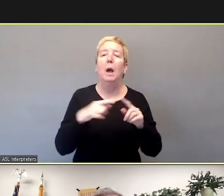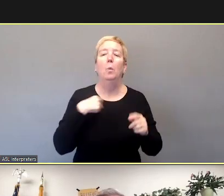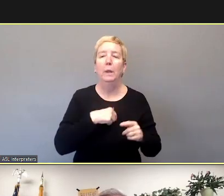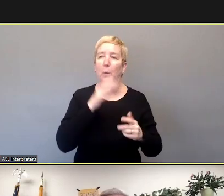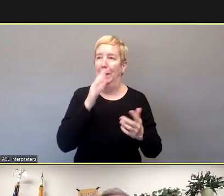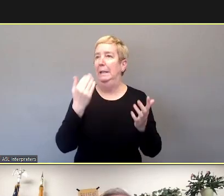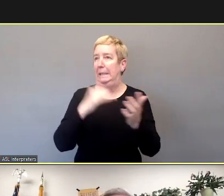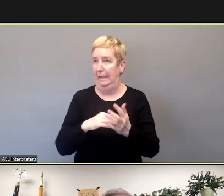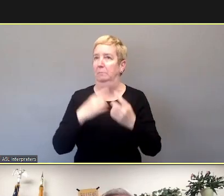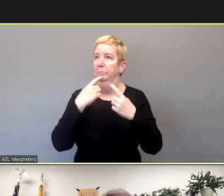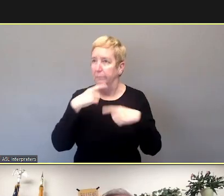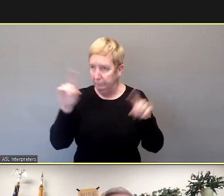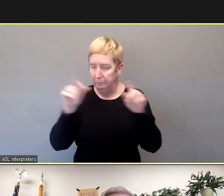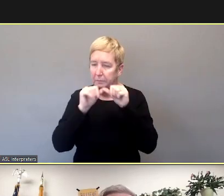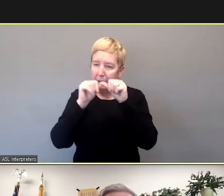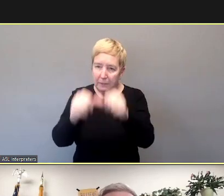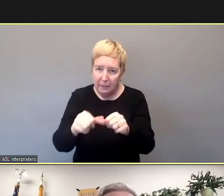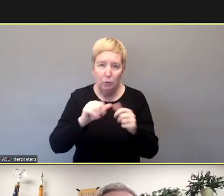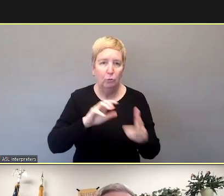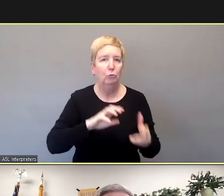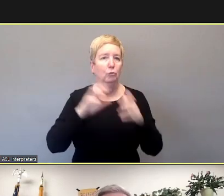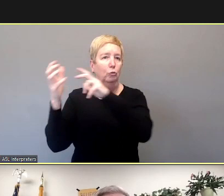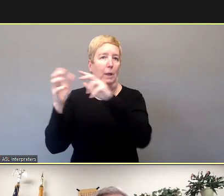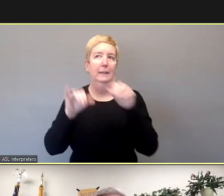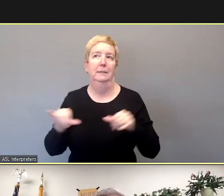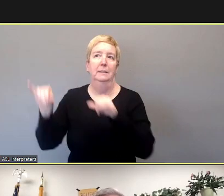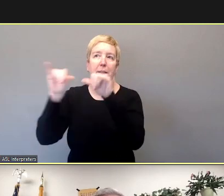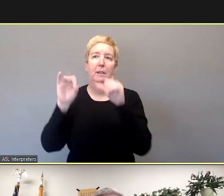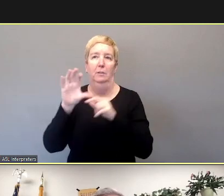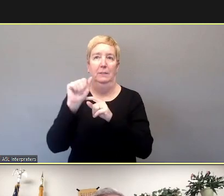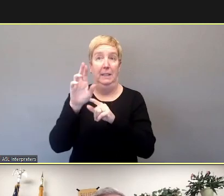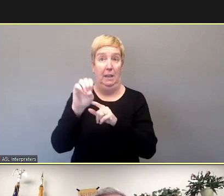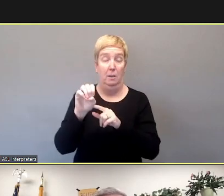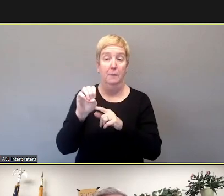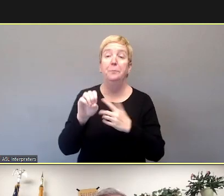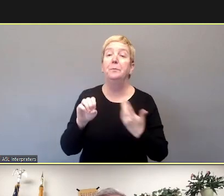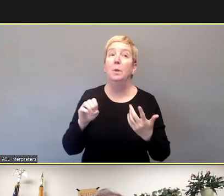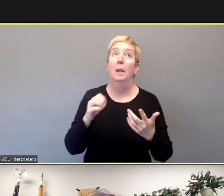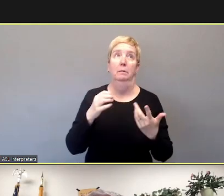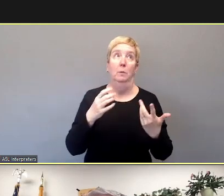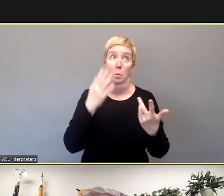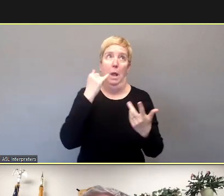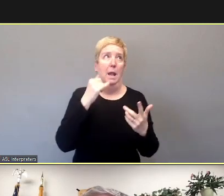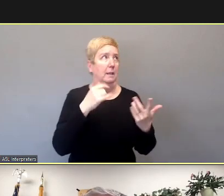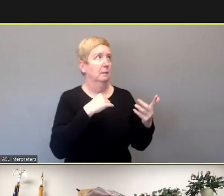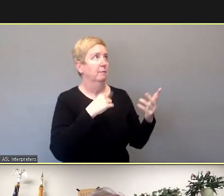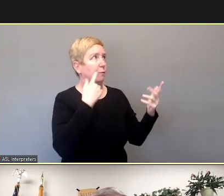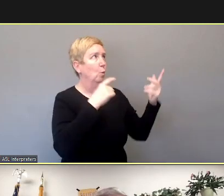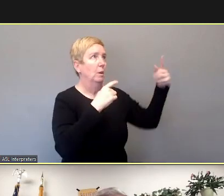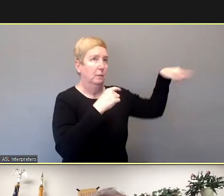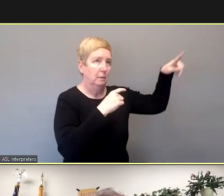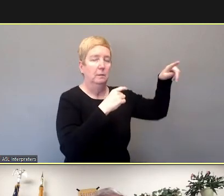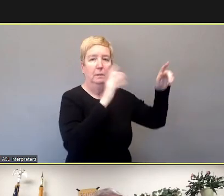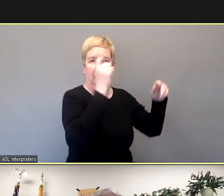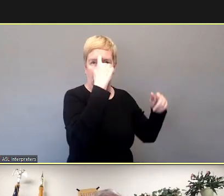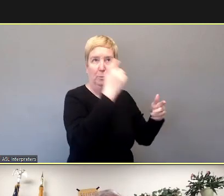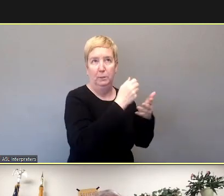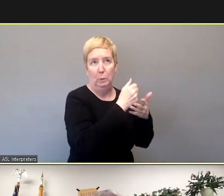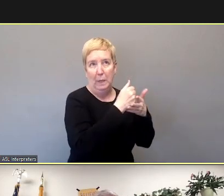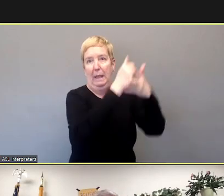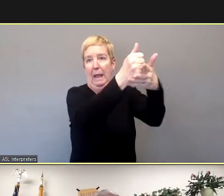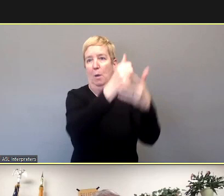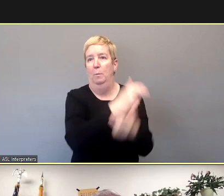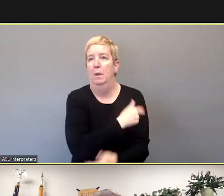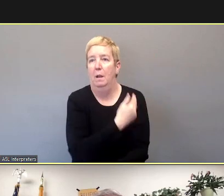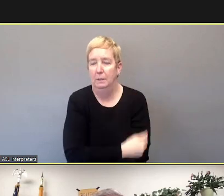week to ensure that the hospitals get the help they need. And when people talk about sort of their demands